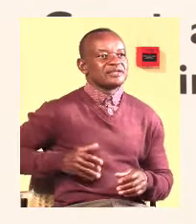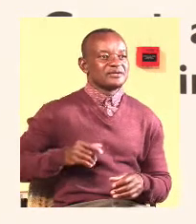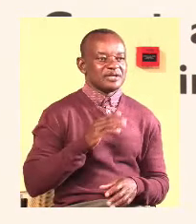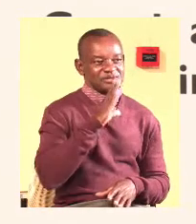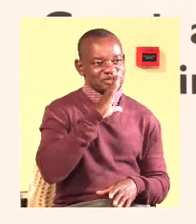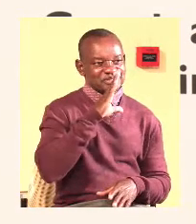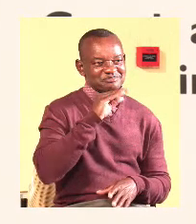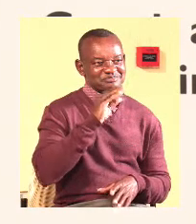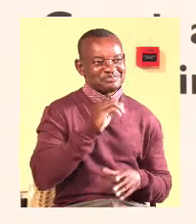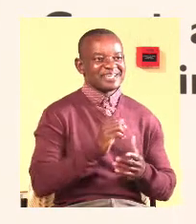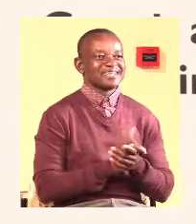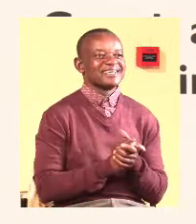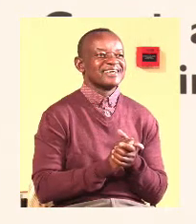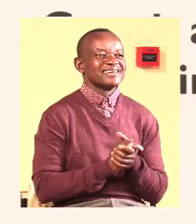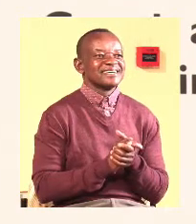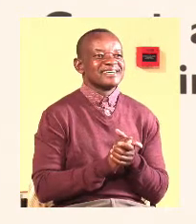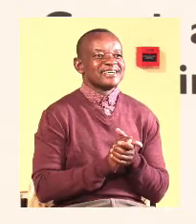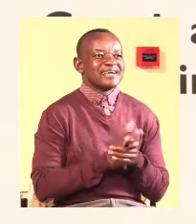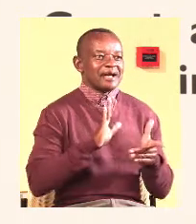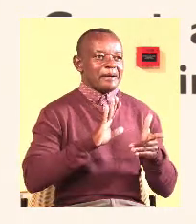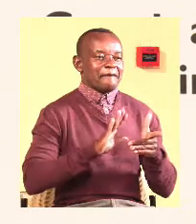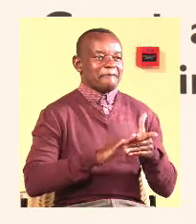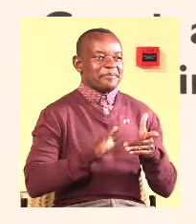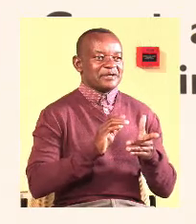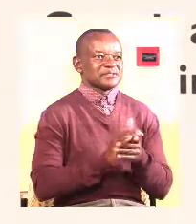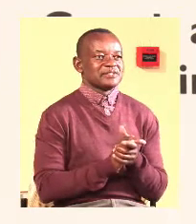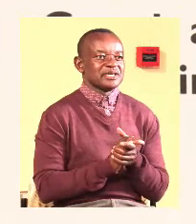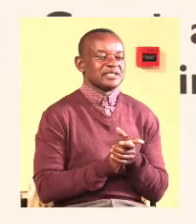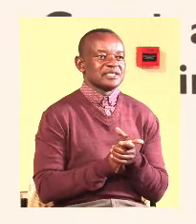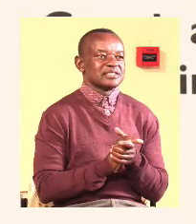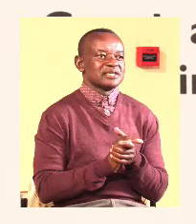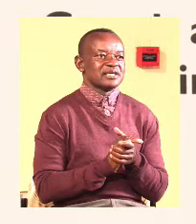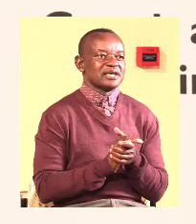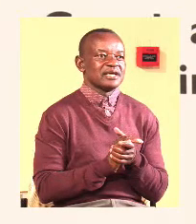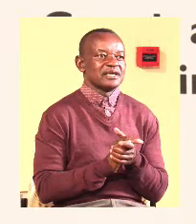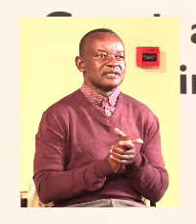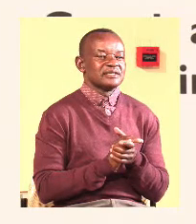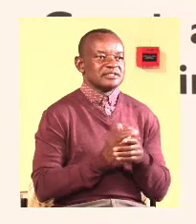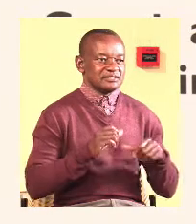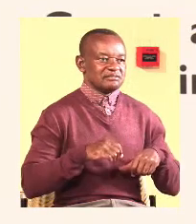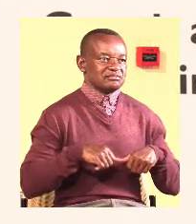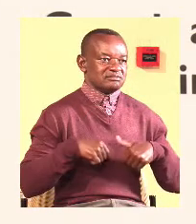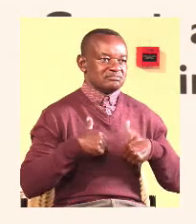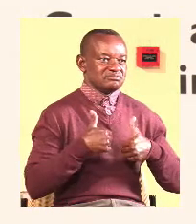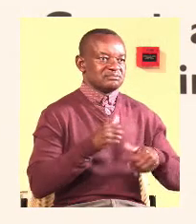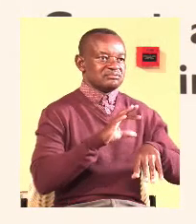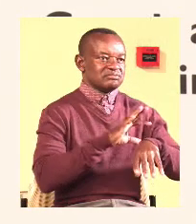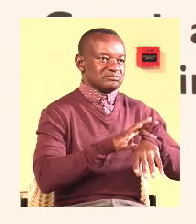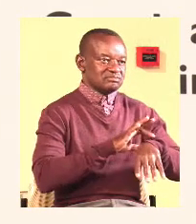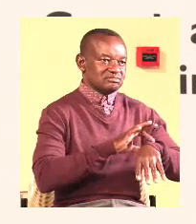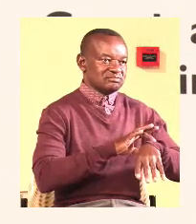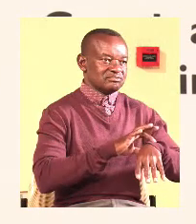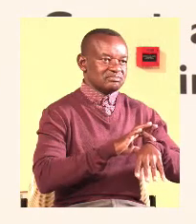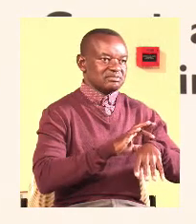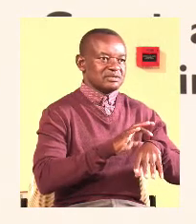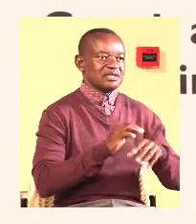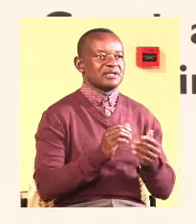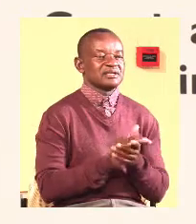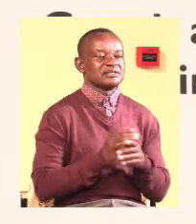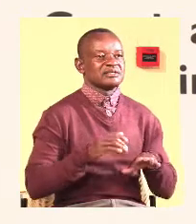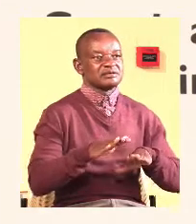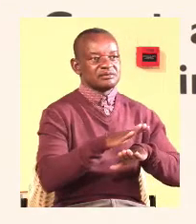due to some reasons, because yes, I believe if you are to exercise and you adhere to these procedures and of course, most importantly,